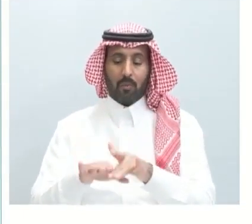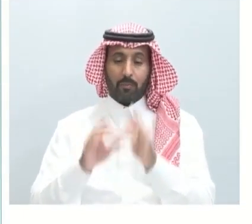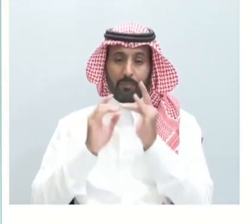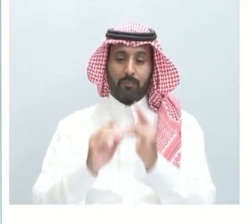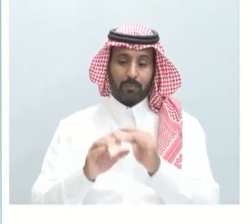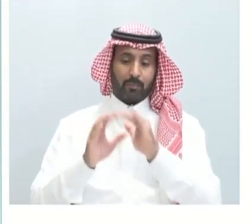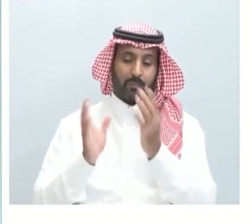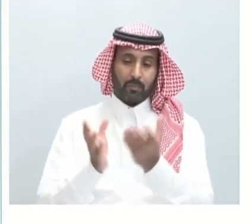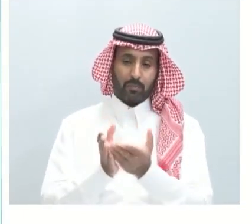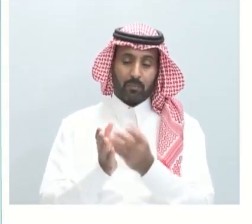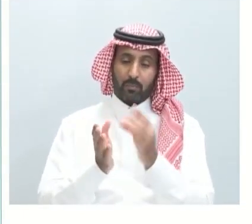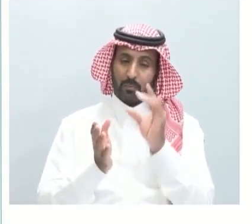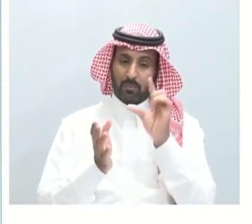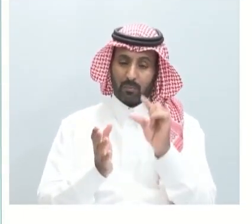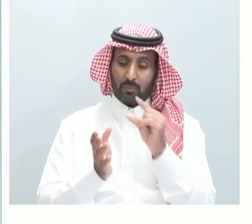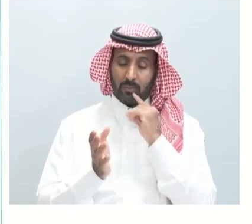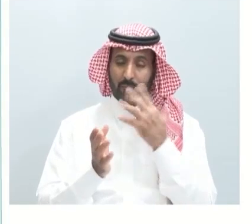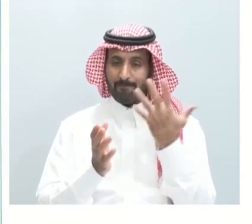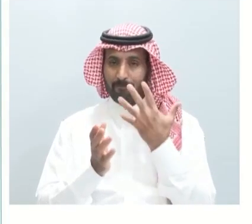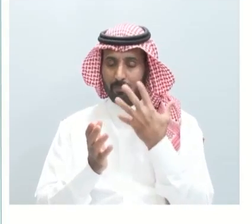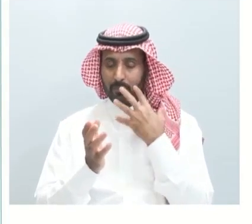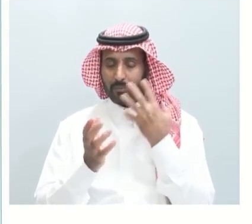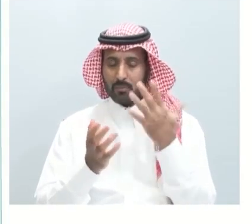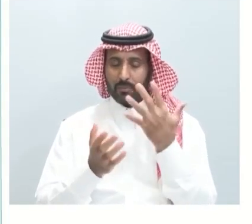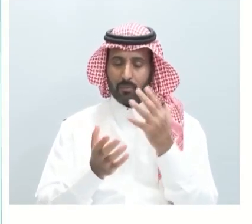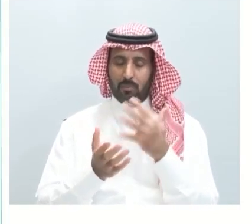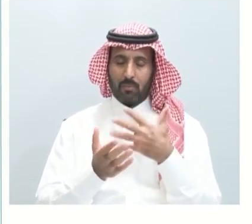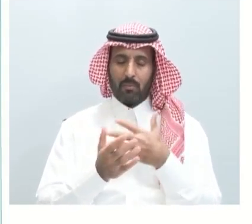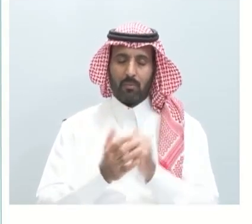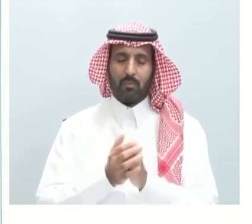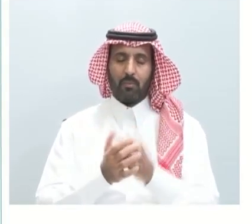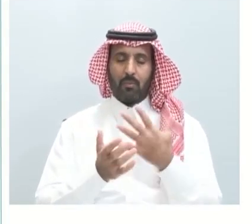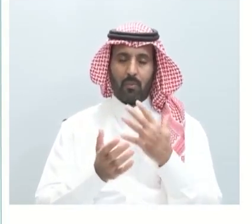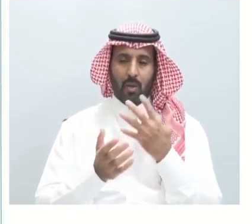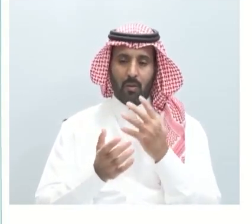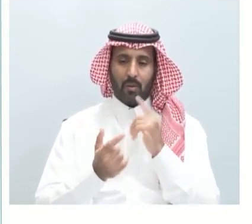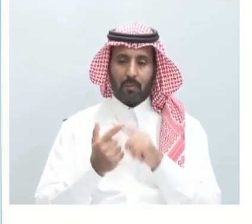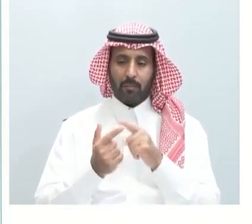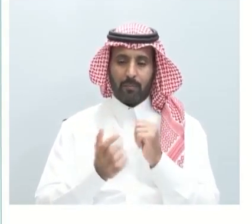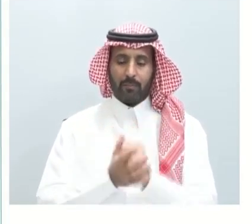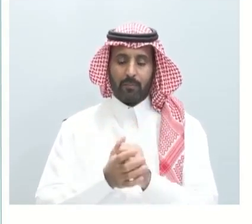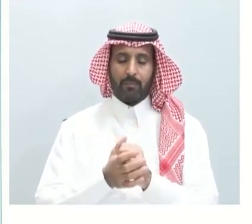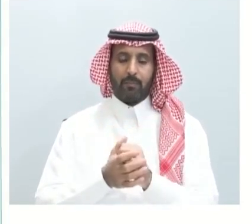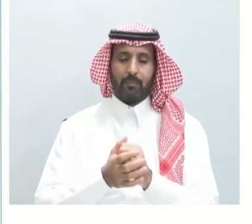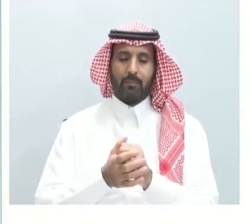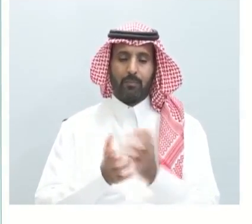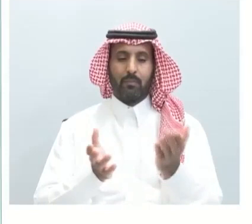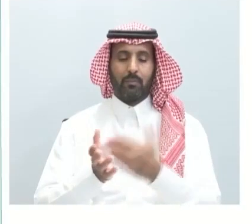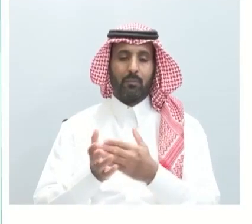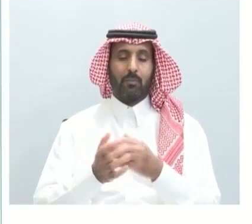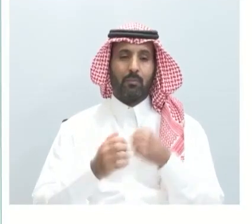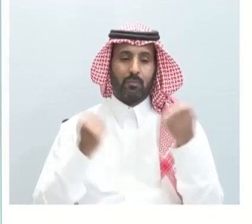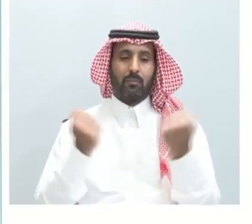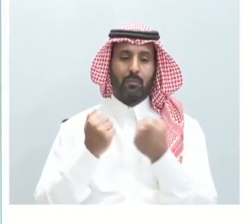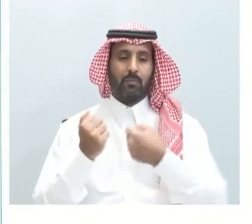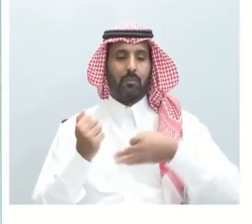So, yes, the smaller the room, the more claustrophobic I feel. Very good.